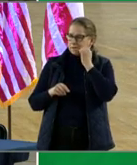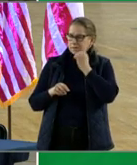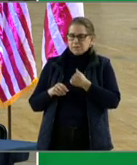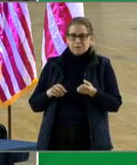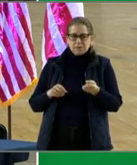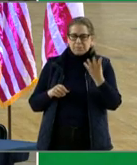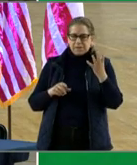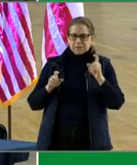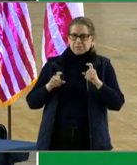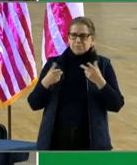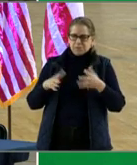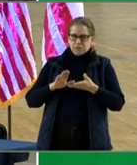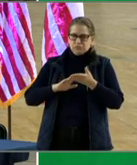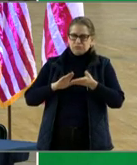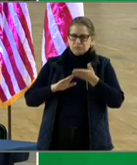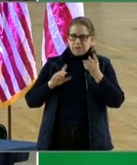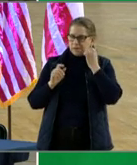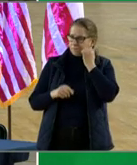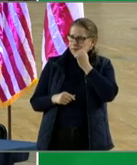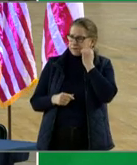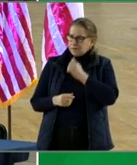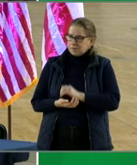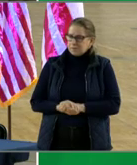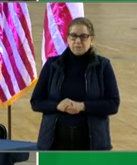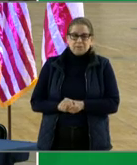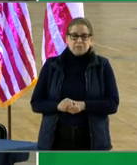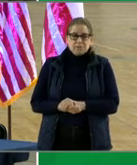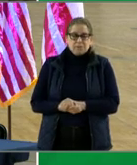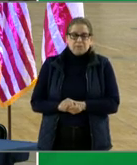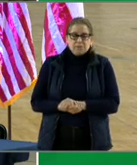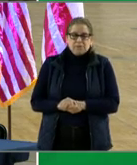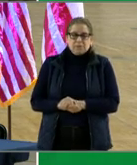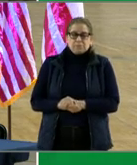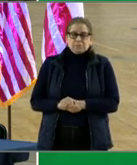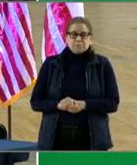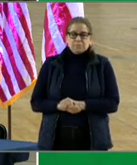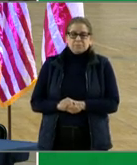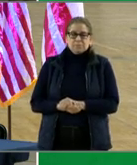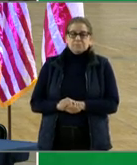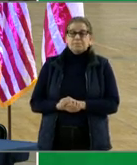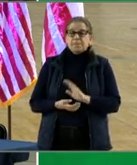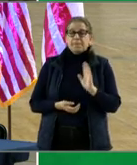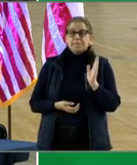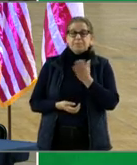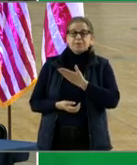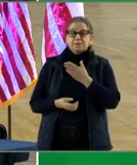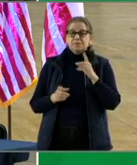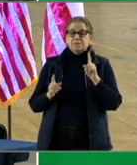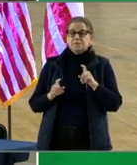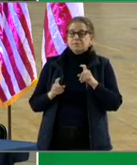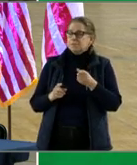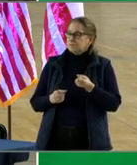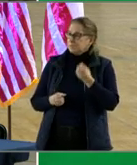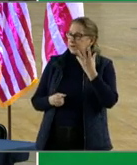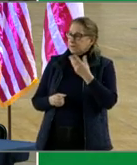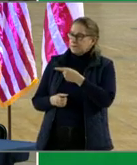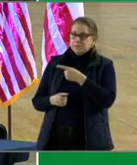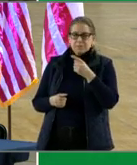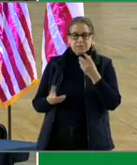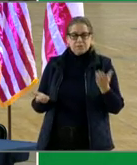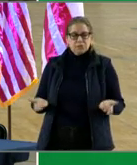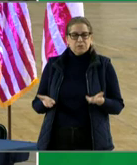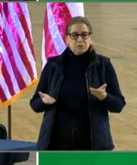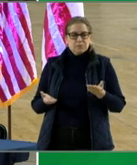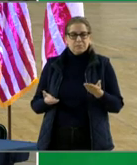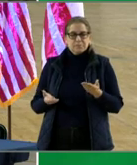I think the operative part of the question is, what is our daily testing capacity now? So we, at the Public Health Lab, we can